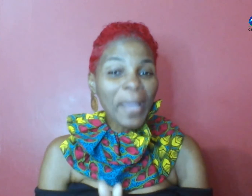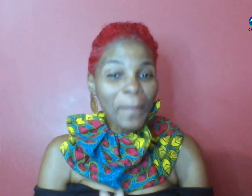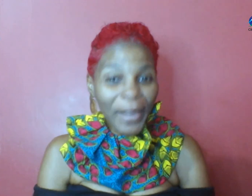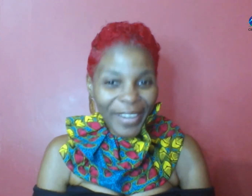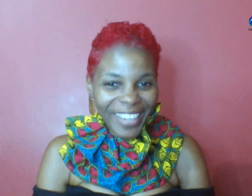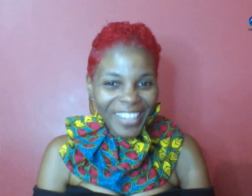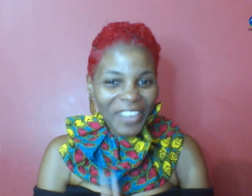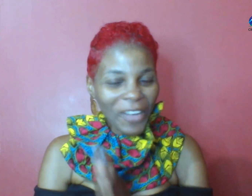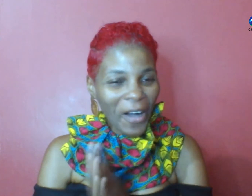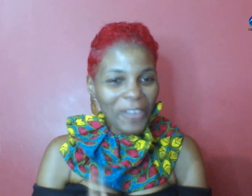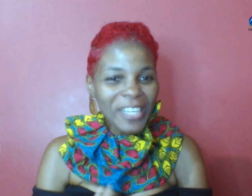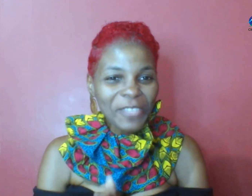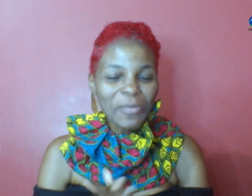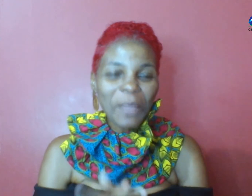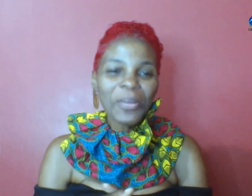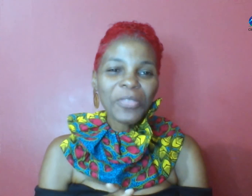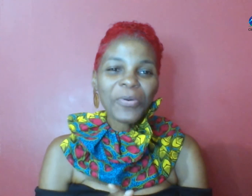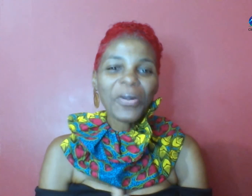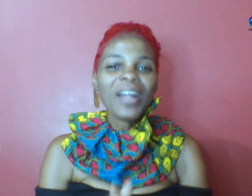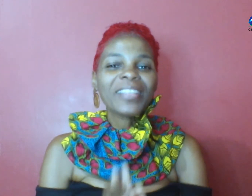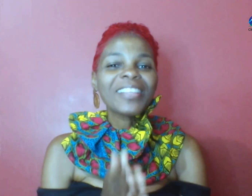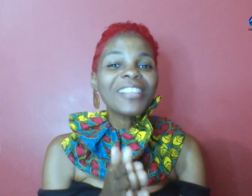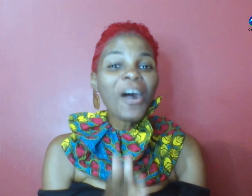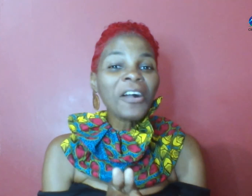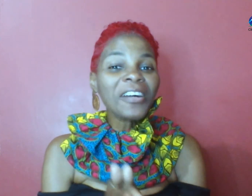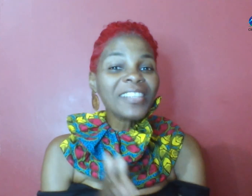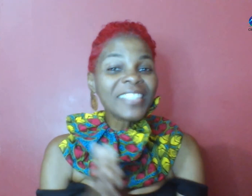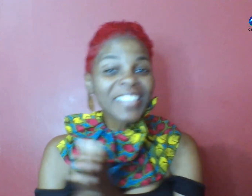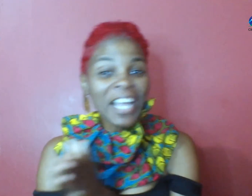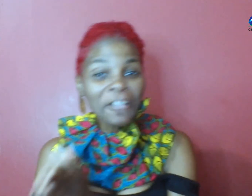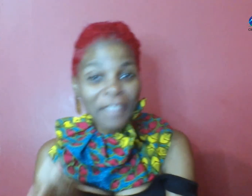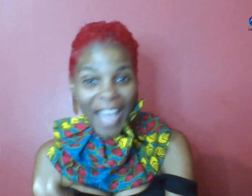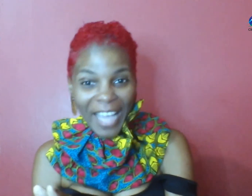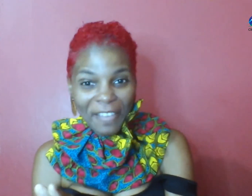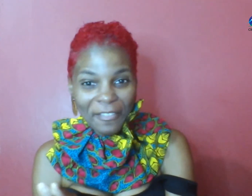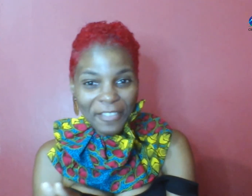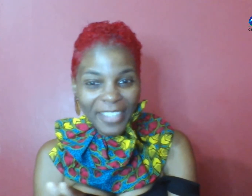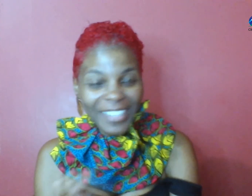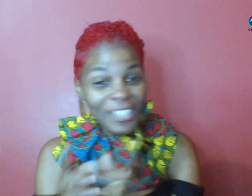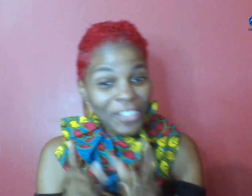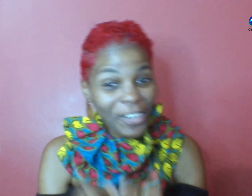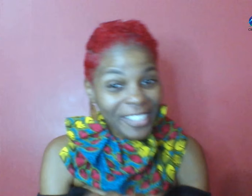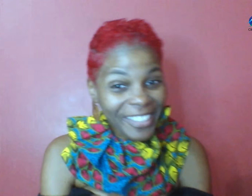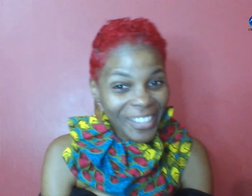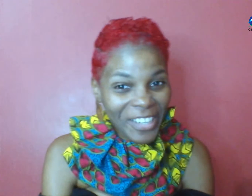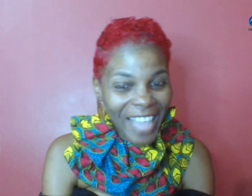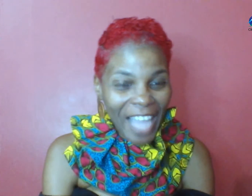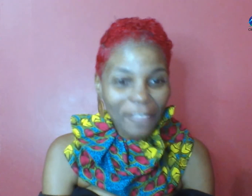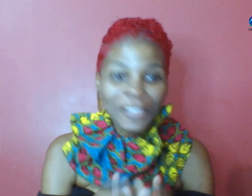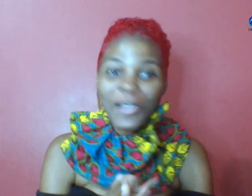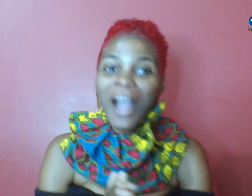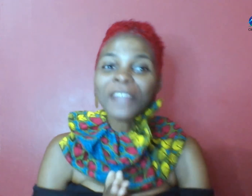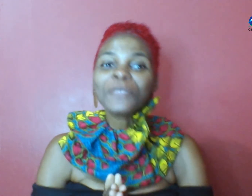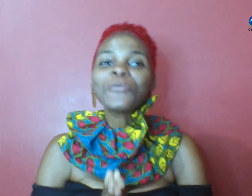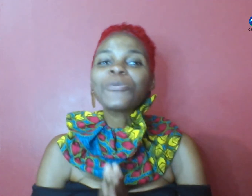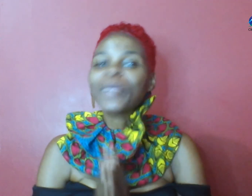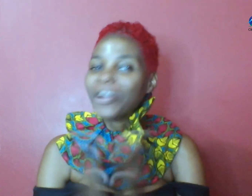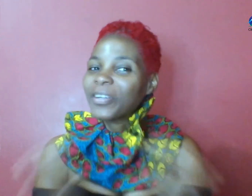But always remember though, the longer the shelf life, the shorter your life.